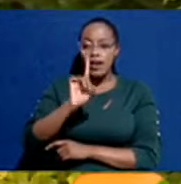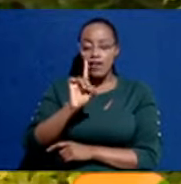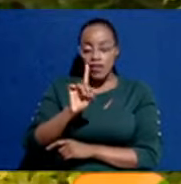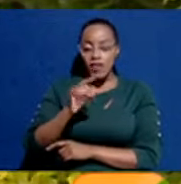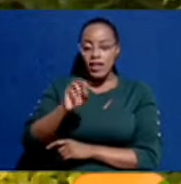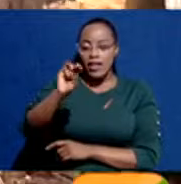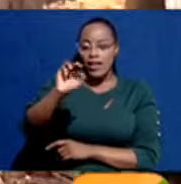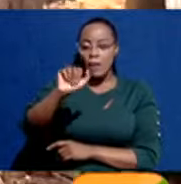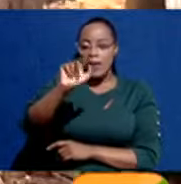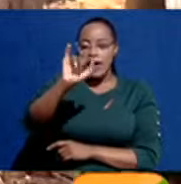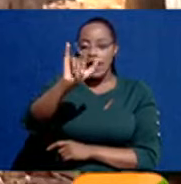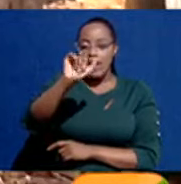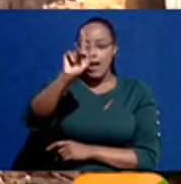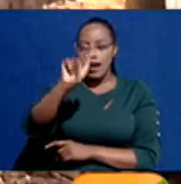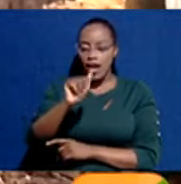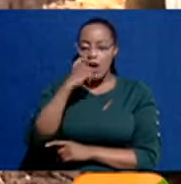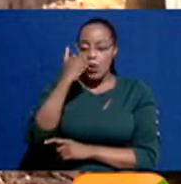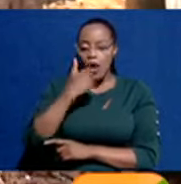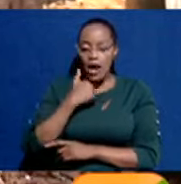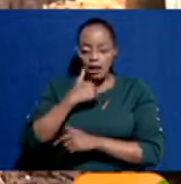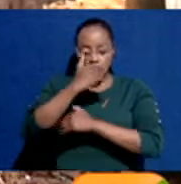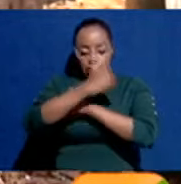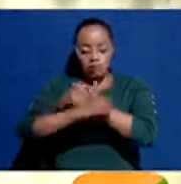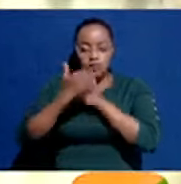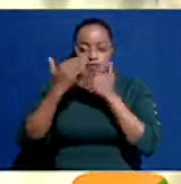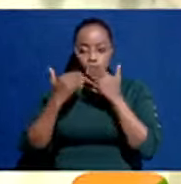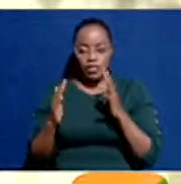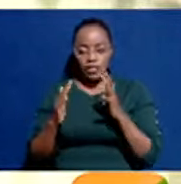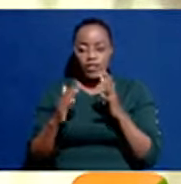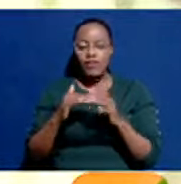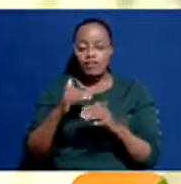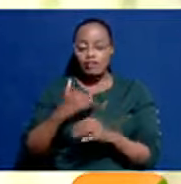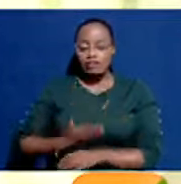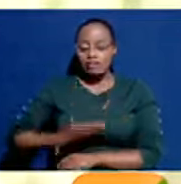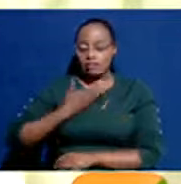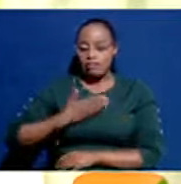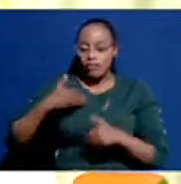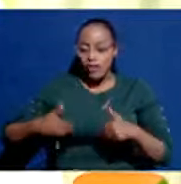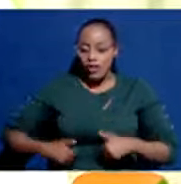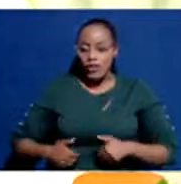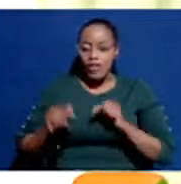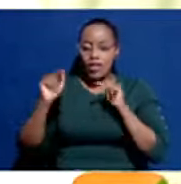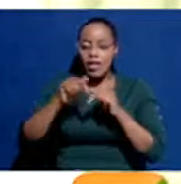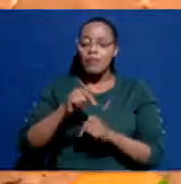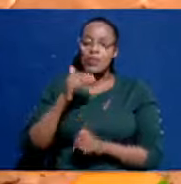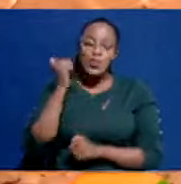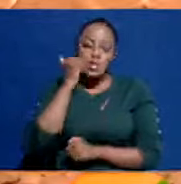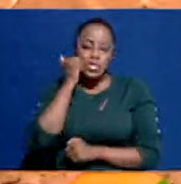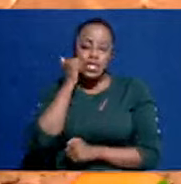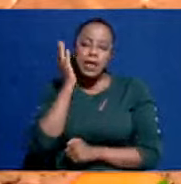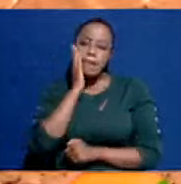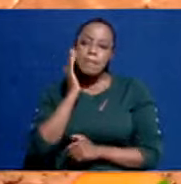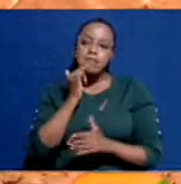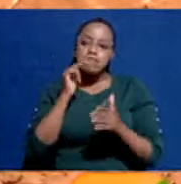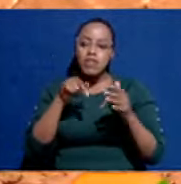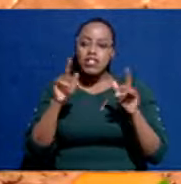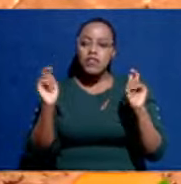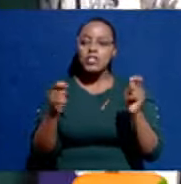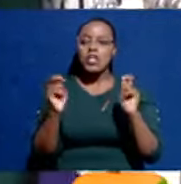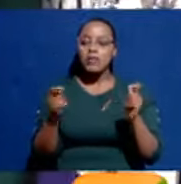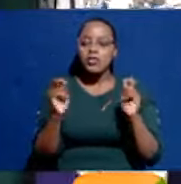Mayaka, was left with a permanent scar when angry youths pounced on his sick mother, accusing her of practicing